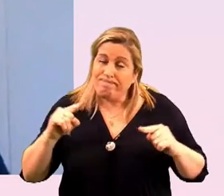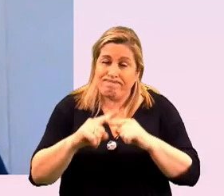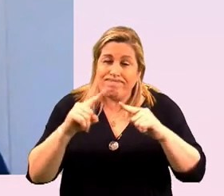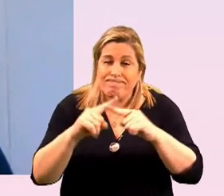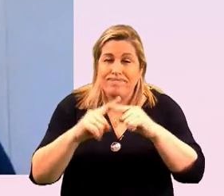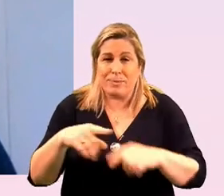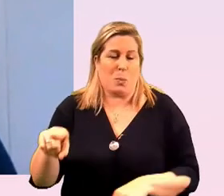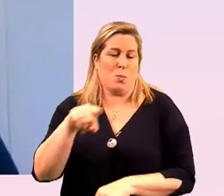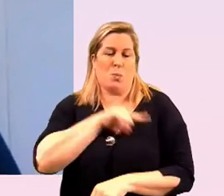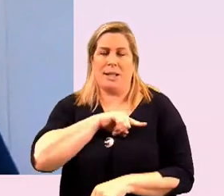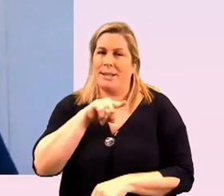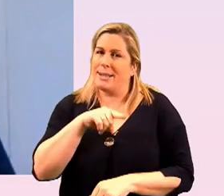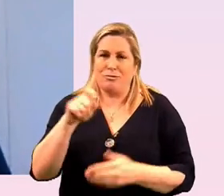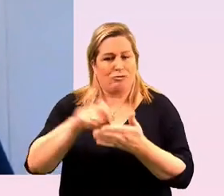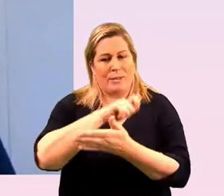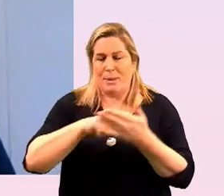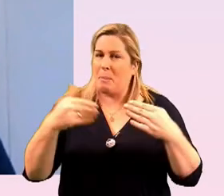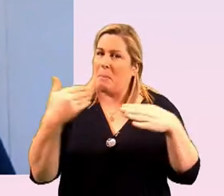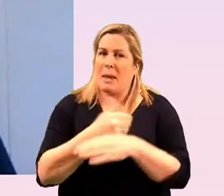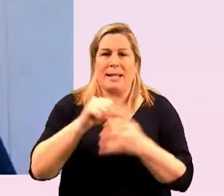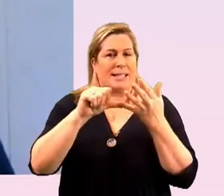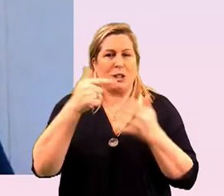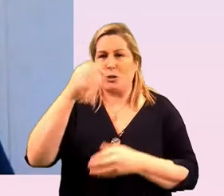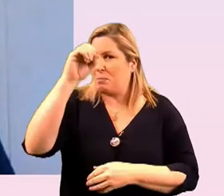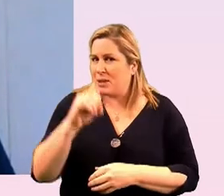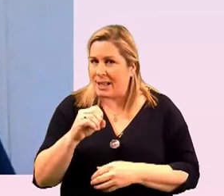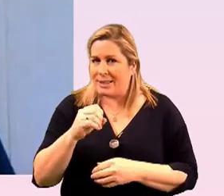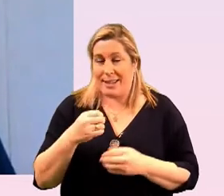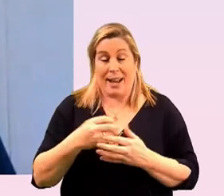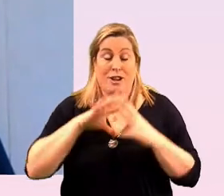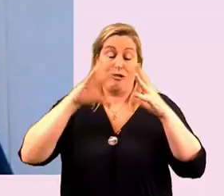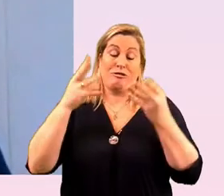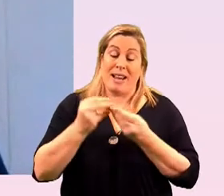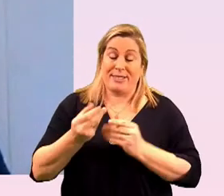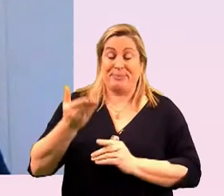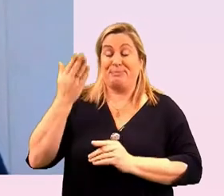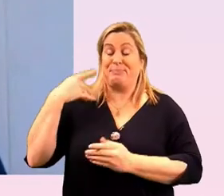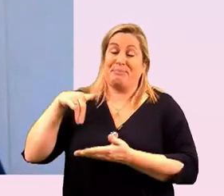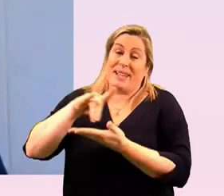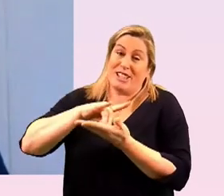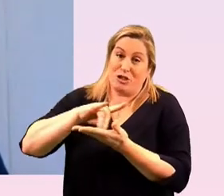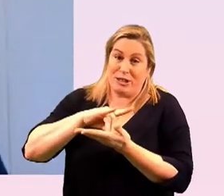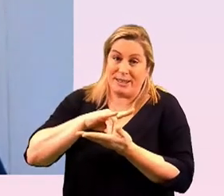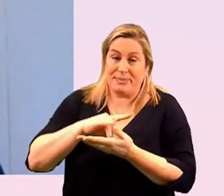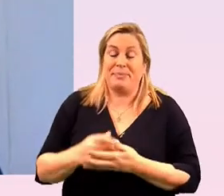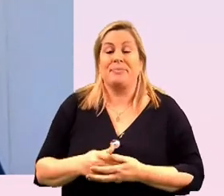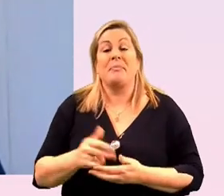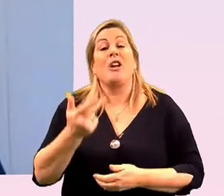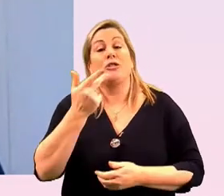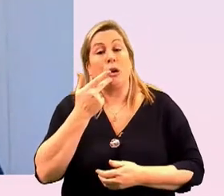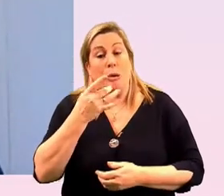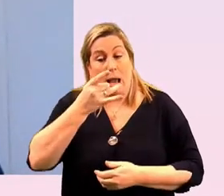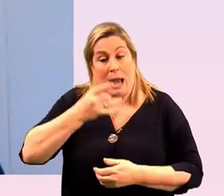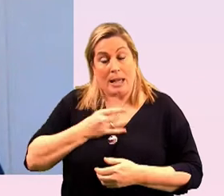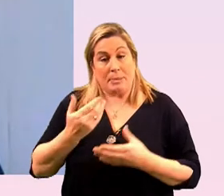62 percent the rest as they say is history thirdly i was asked to join